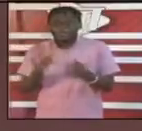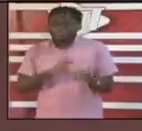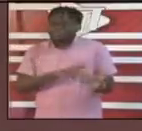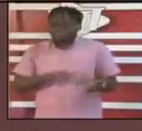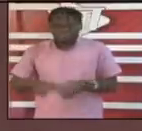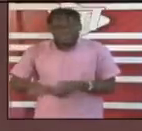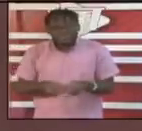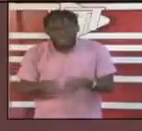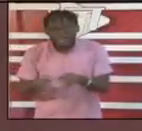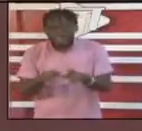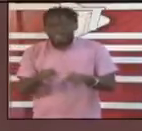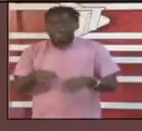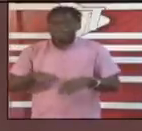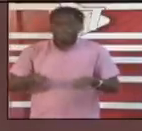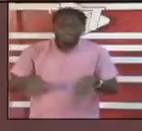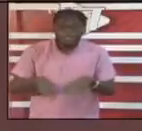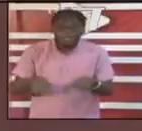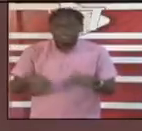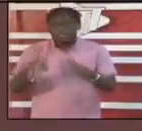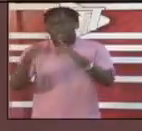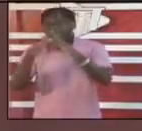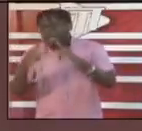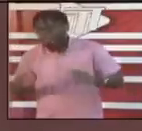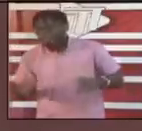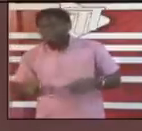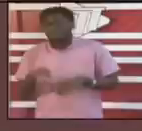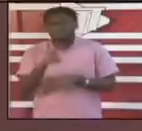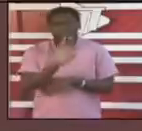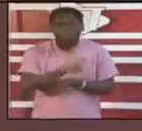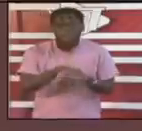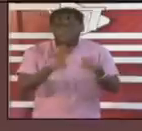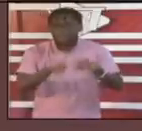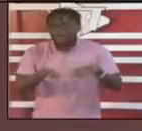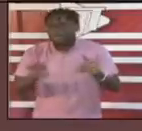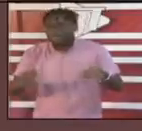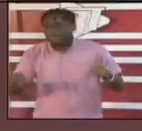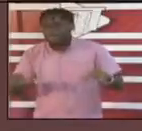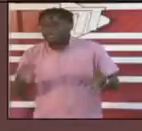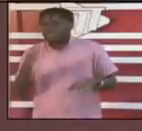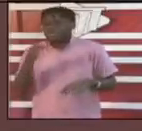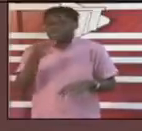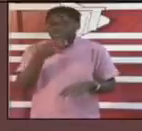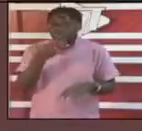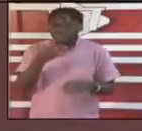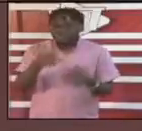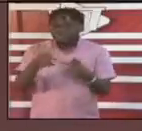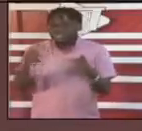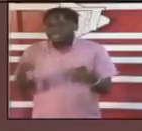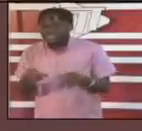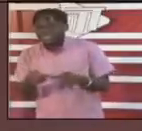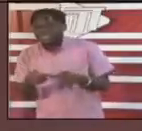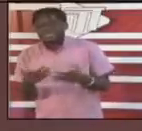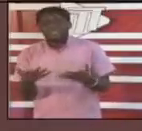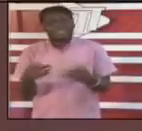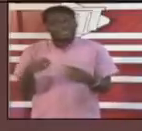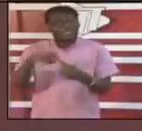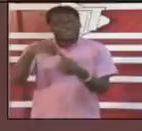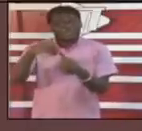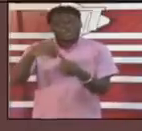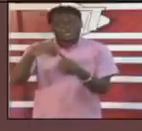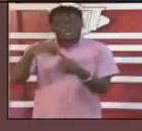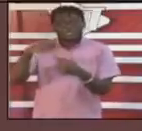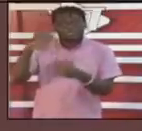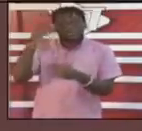happy. This might be a favorite place or a special memory. As